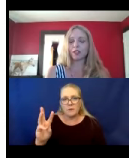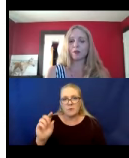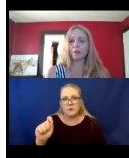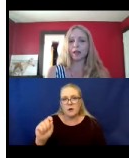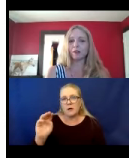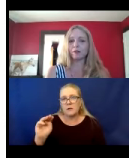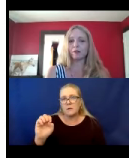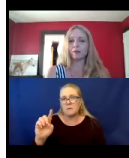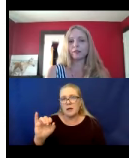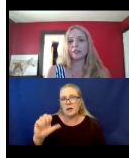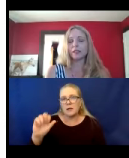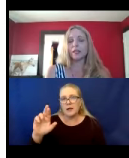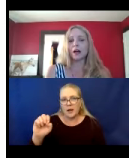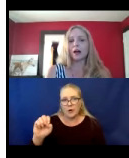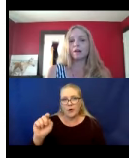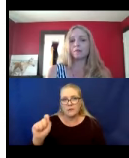/physician compare.